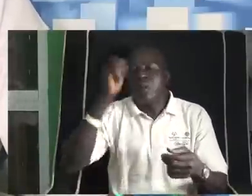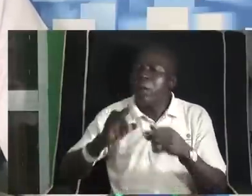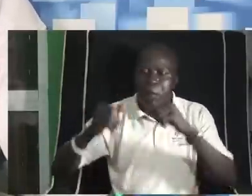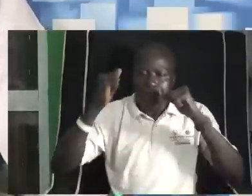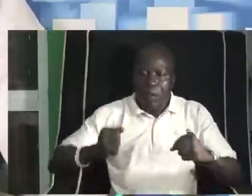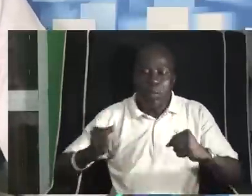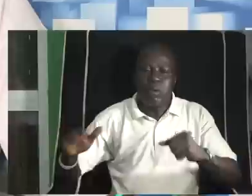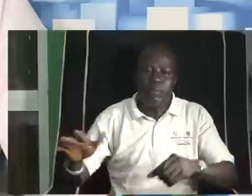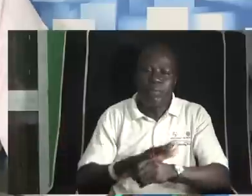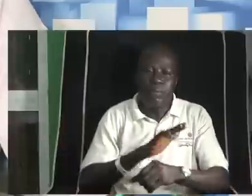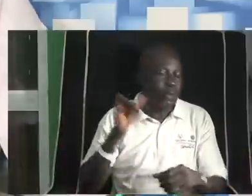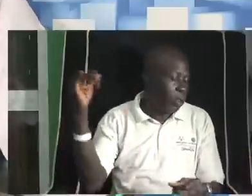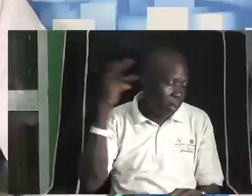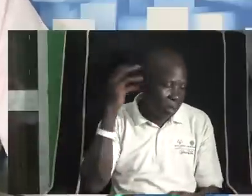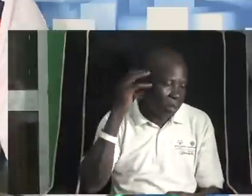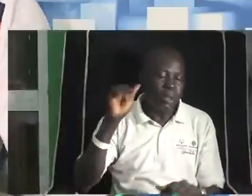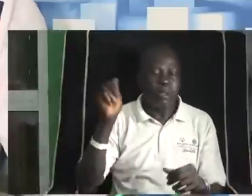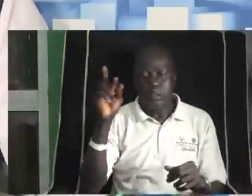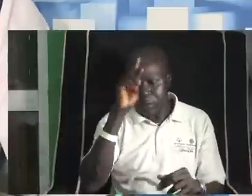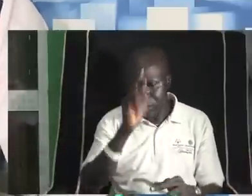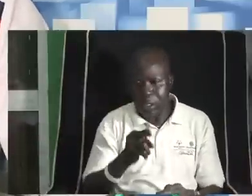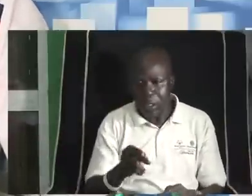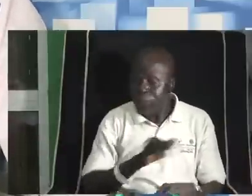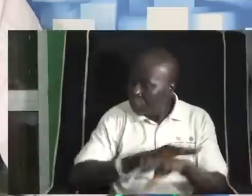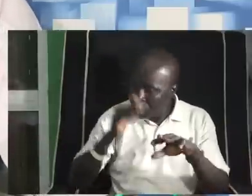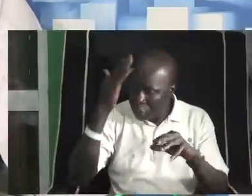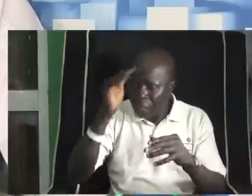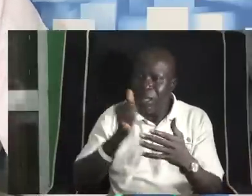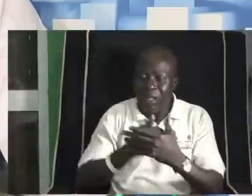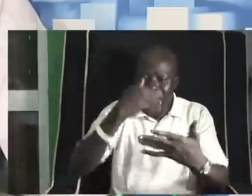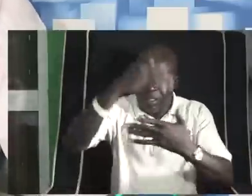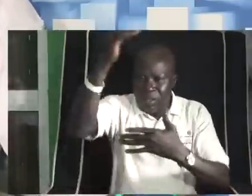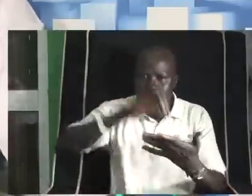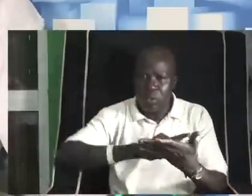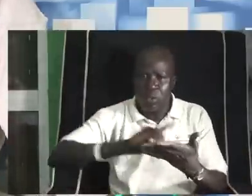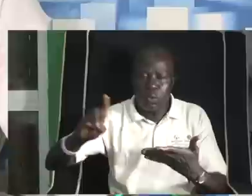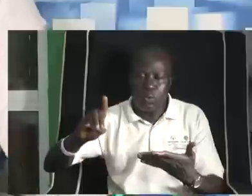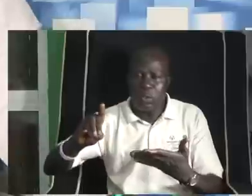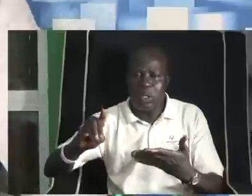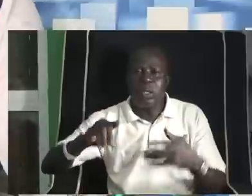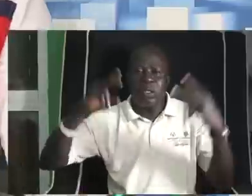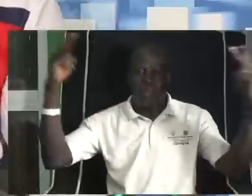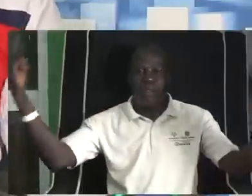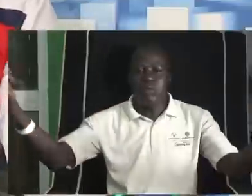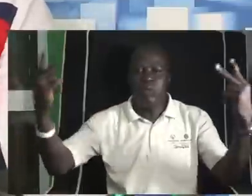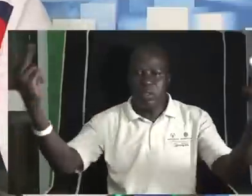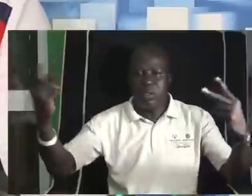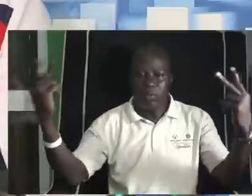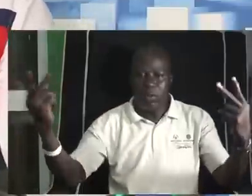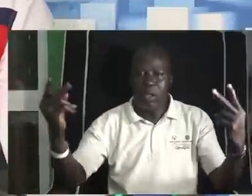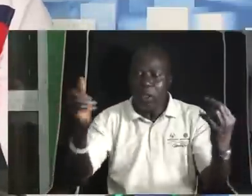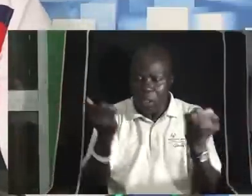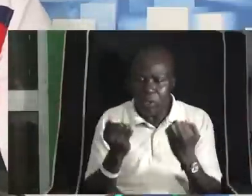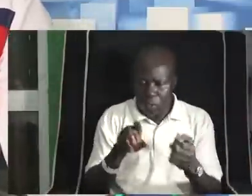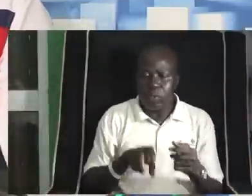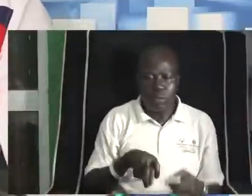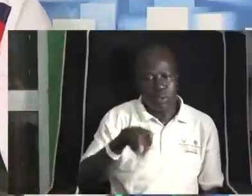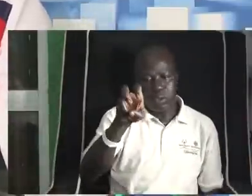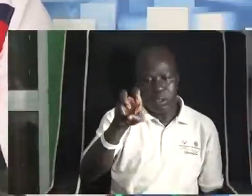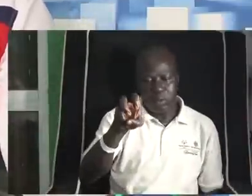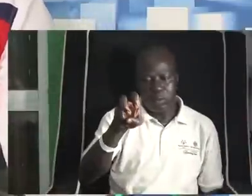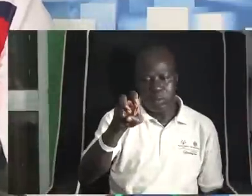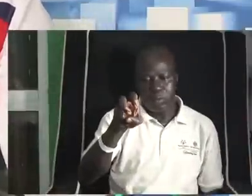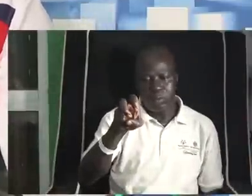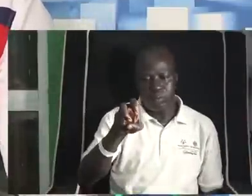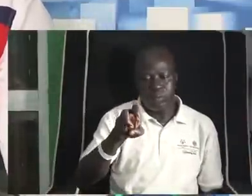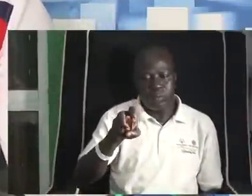Ẹgbẹ́ mi sà. Ṣé ẹ mọ̀ pọ́sẹ̀ tó ń bọ̀ lọ́dún? Do you know that next week is festival. Oh, and you are traveling for.